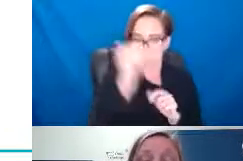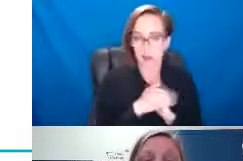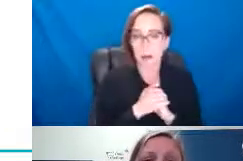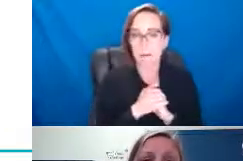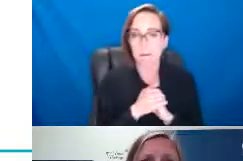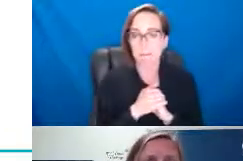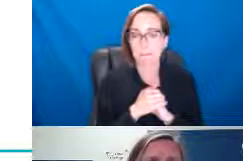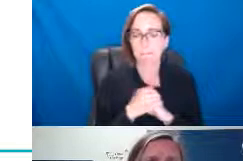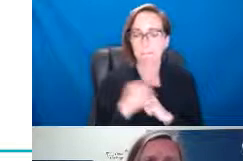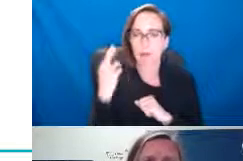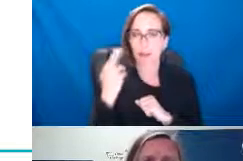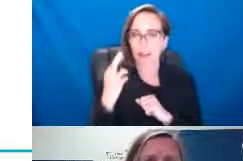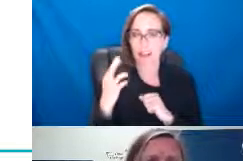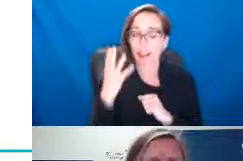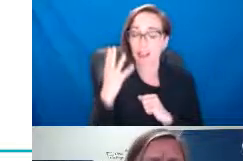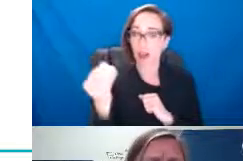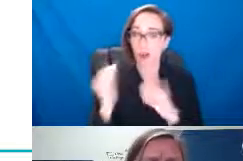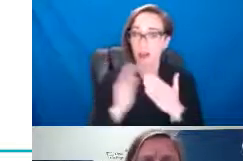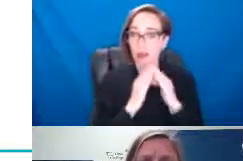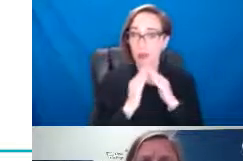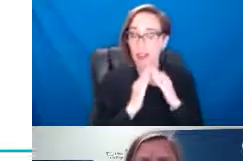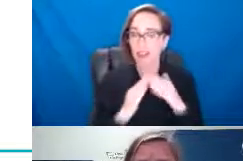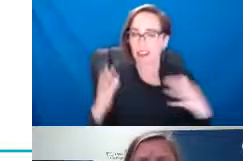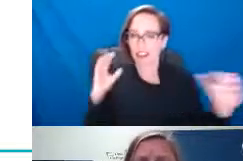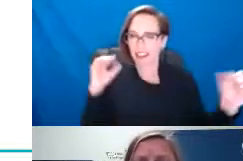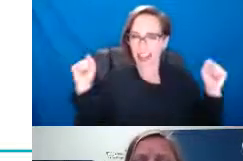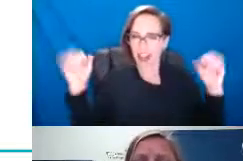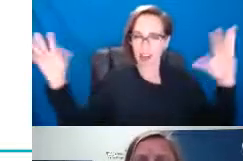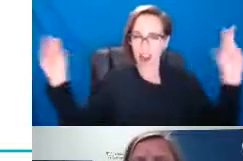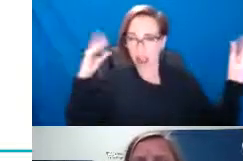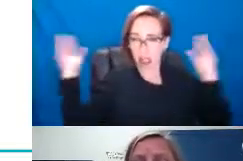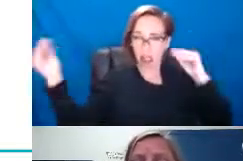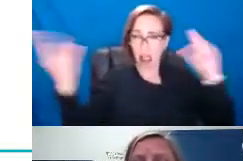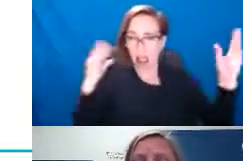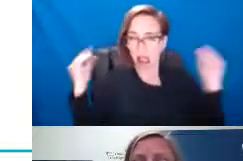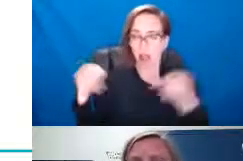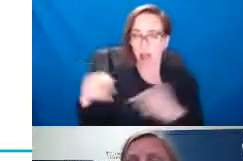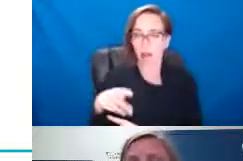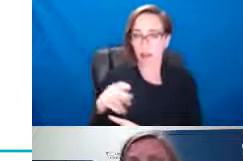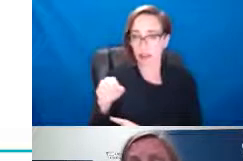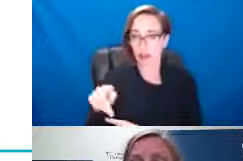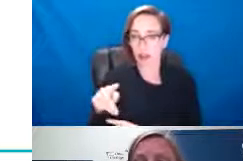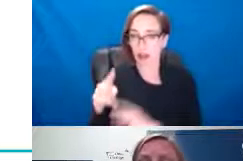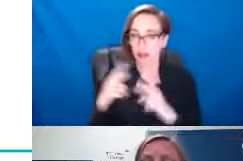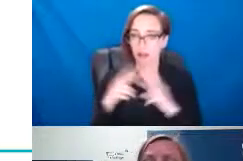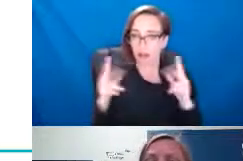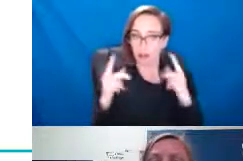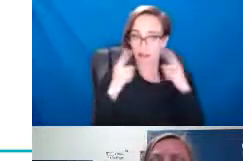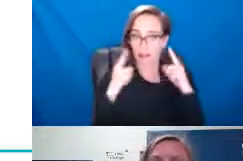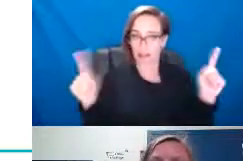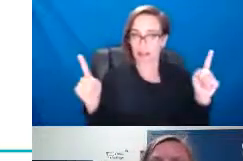when he was out in the community and it was noisy, this was a great communication tool for him.